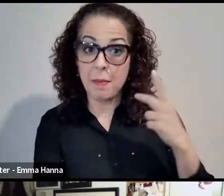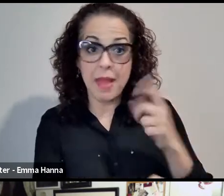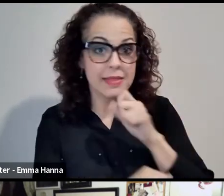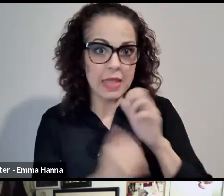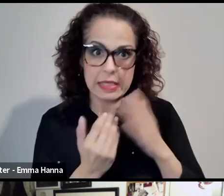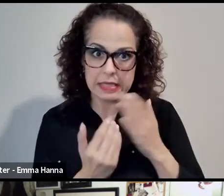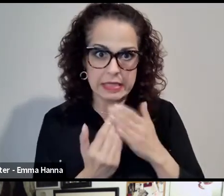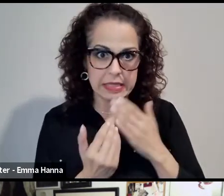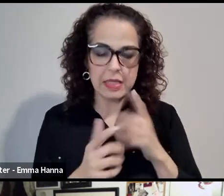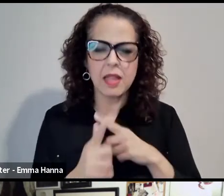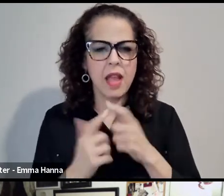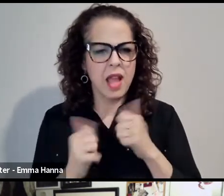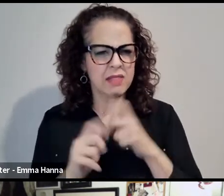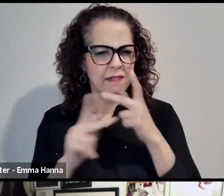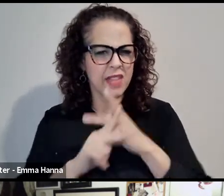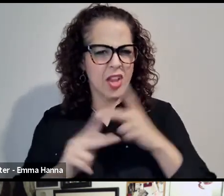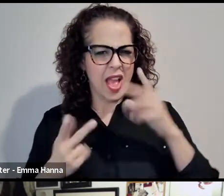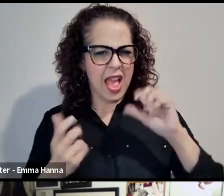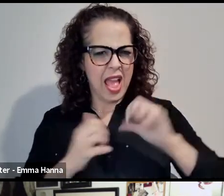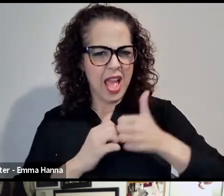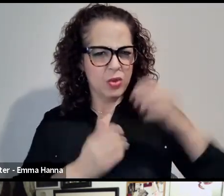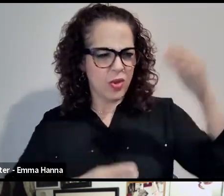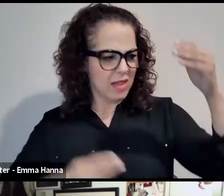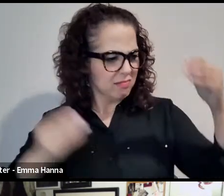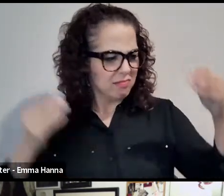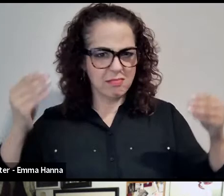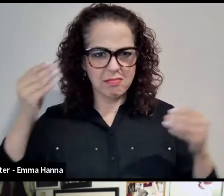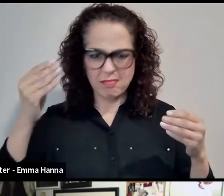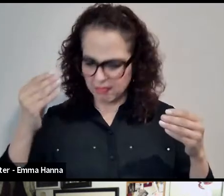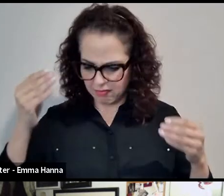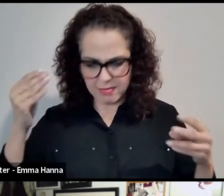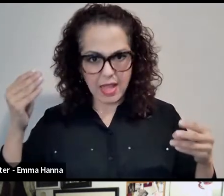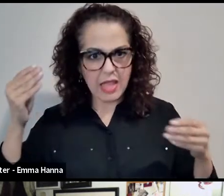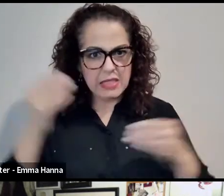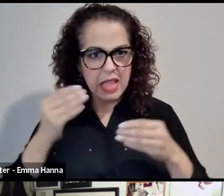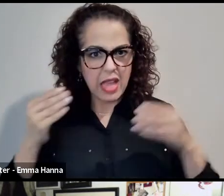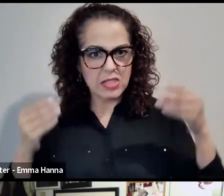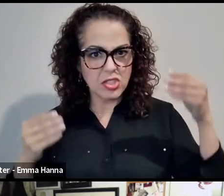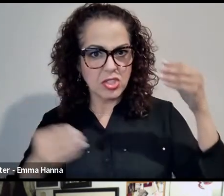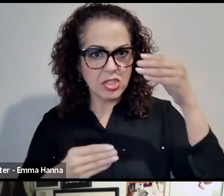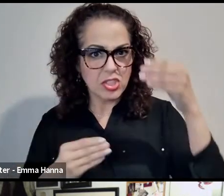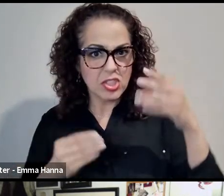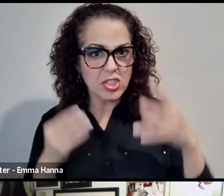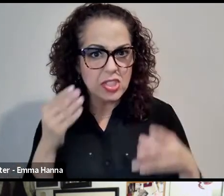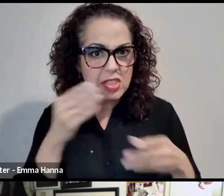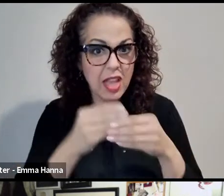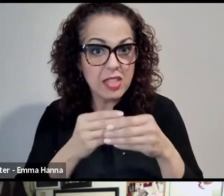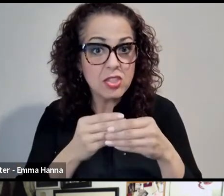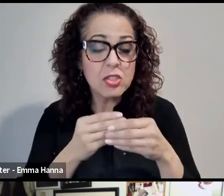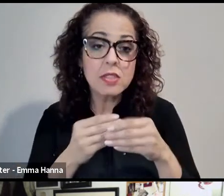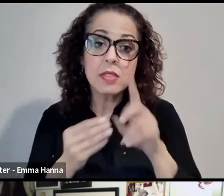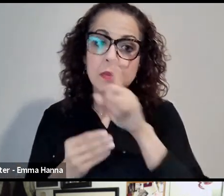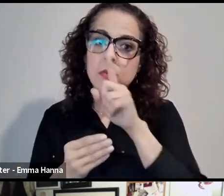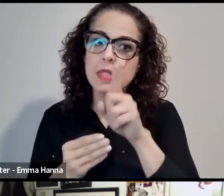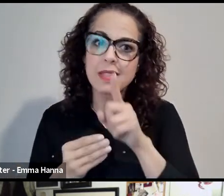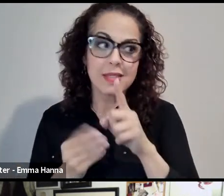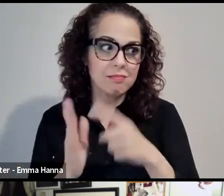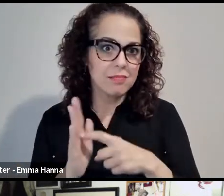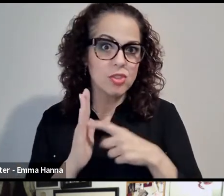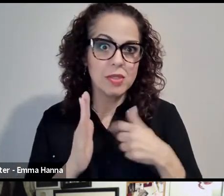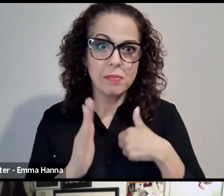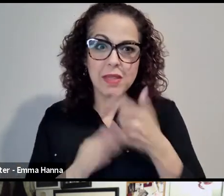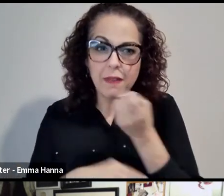figure out how to attach it, or there were different techniques. And that took me a few months into